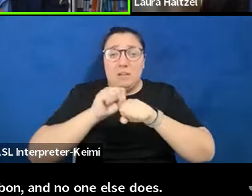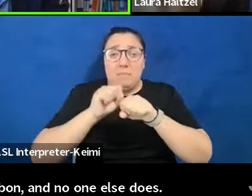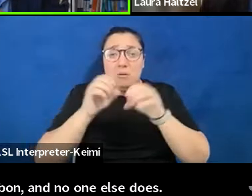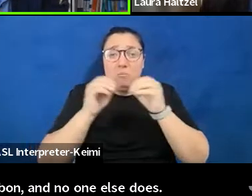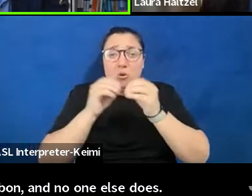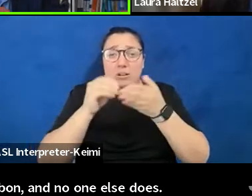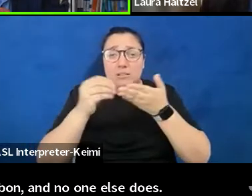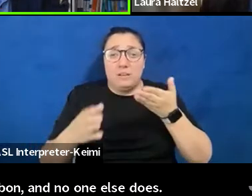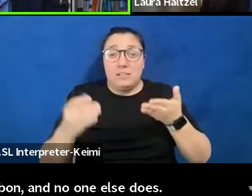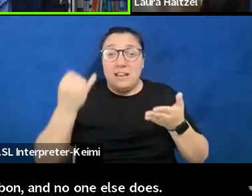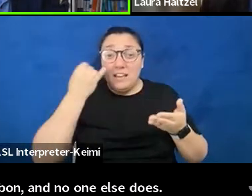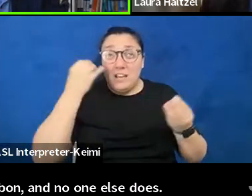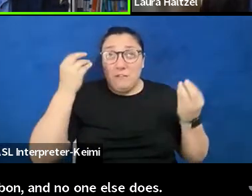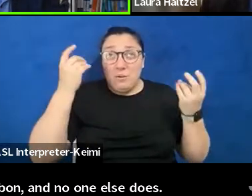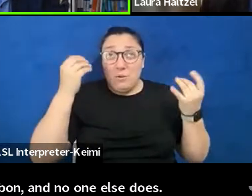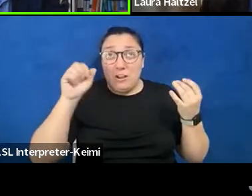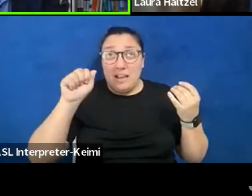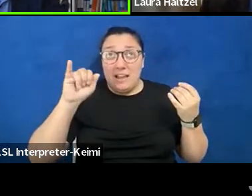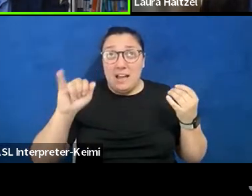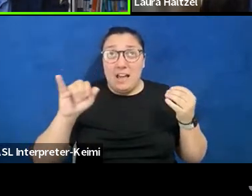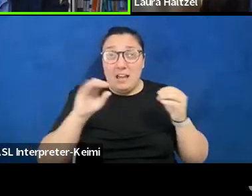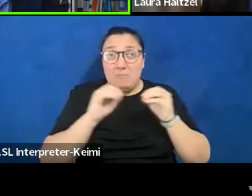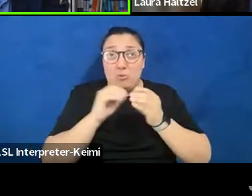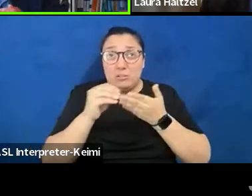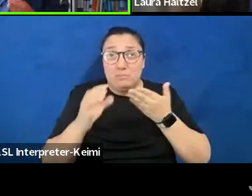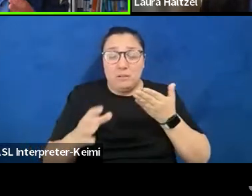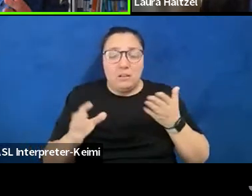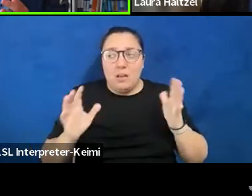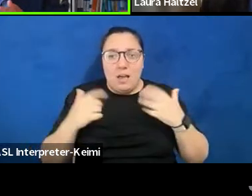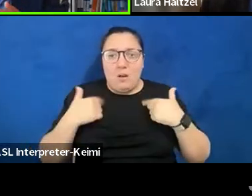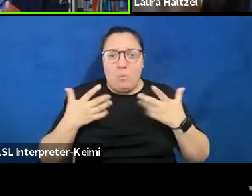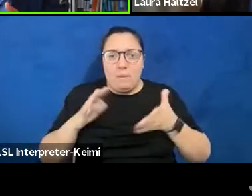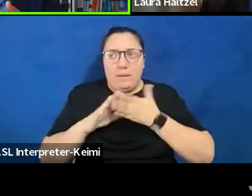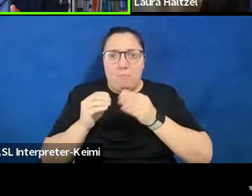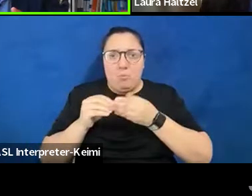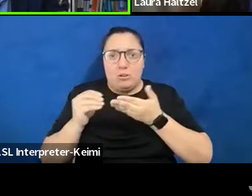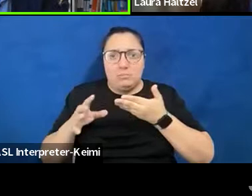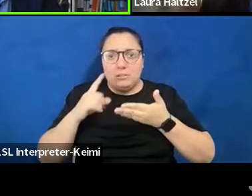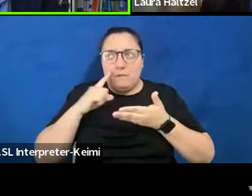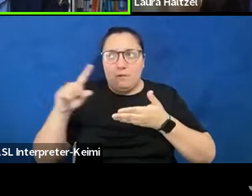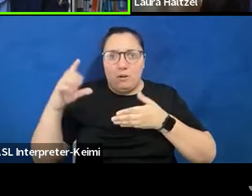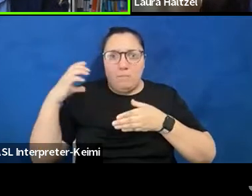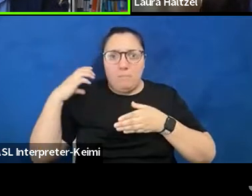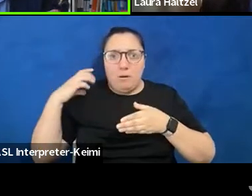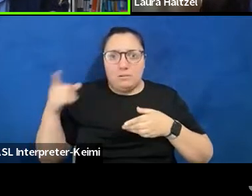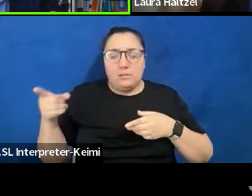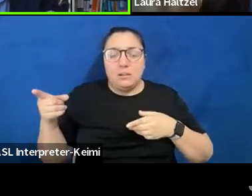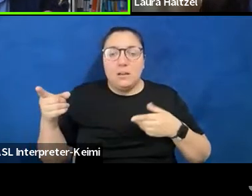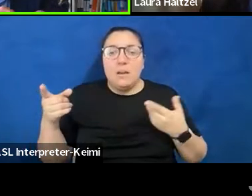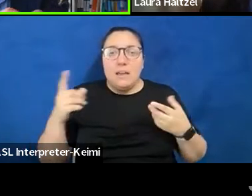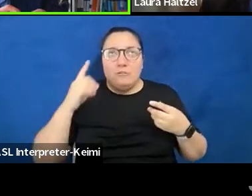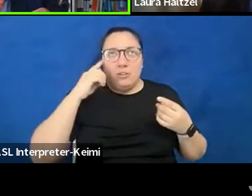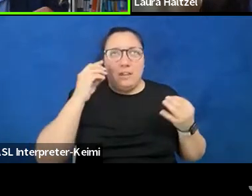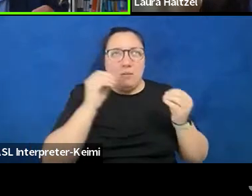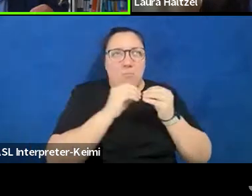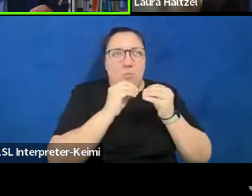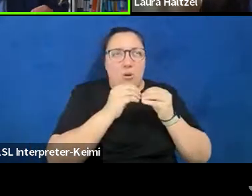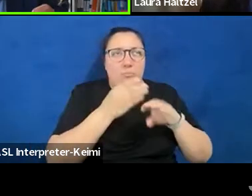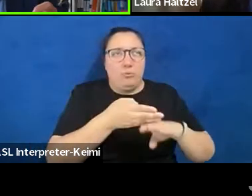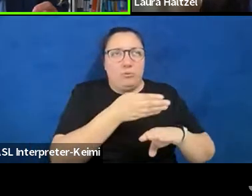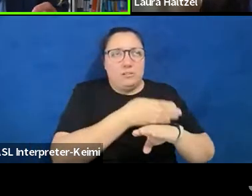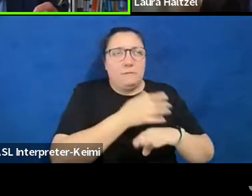about AI taking your job, you really don't want to be more expensive to an employer. But we do see a lot of things, and this goes into the progressive side of things. How could you